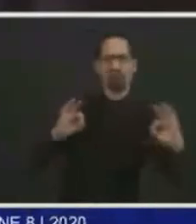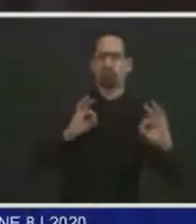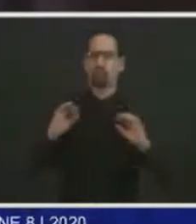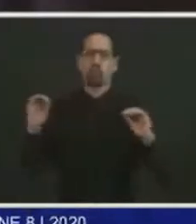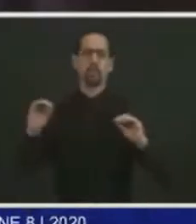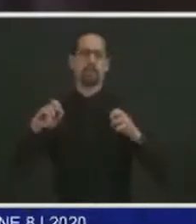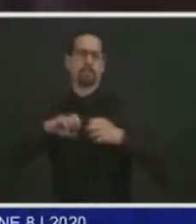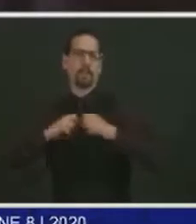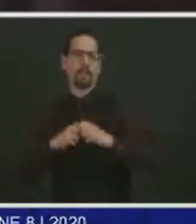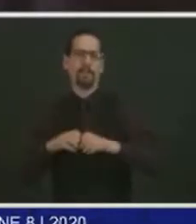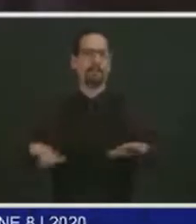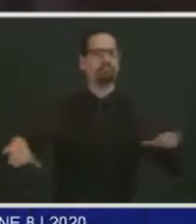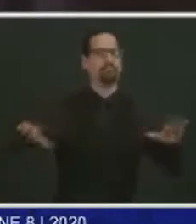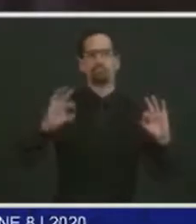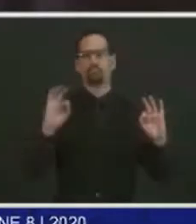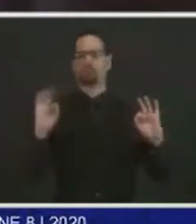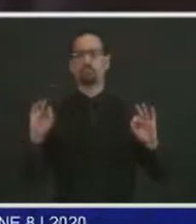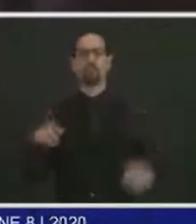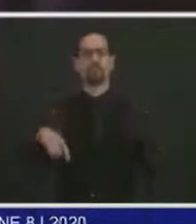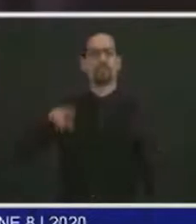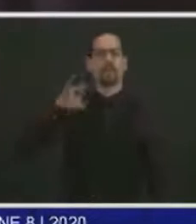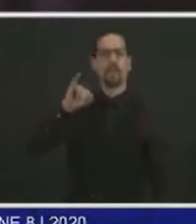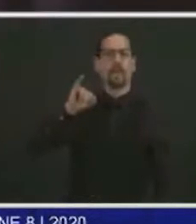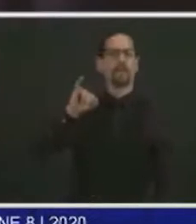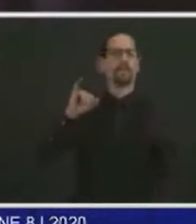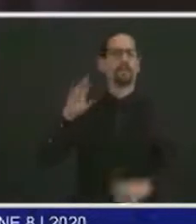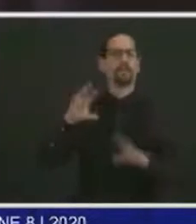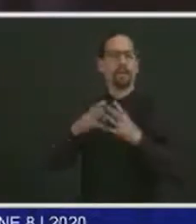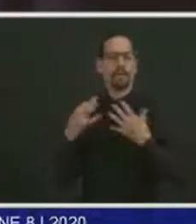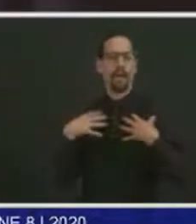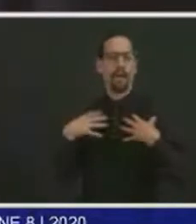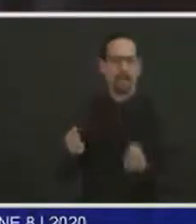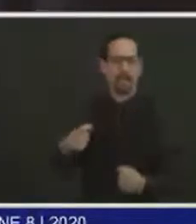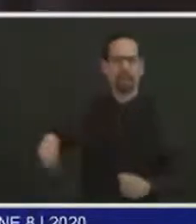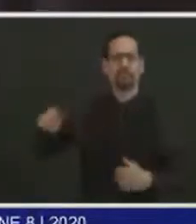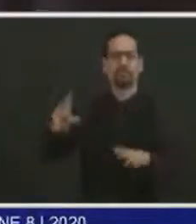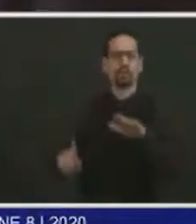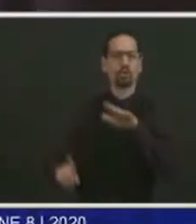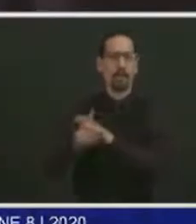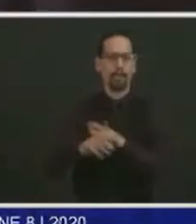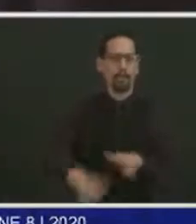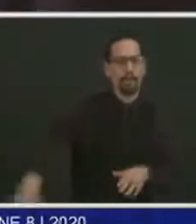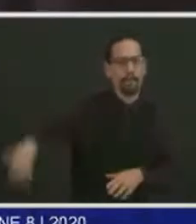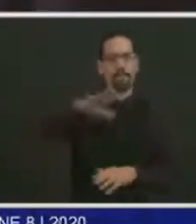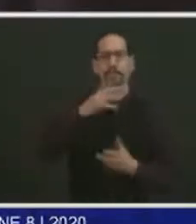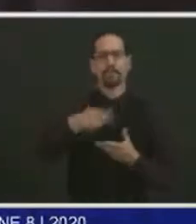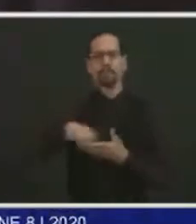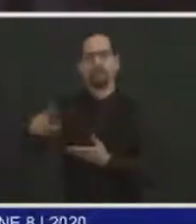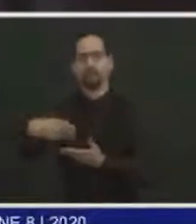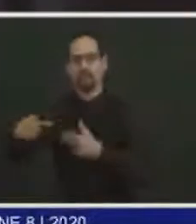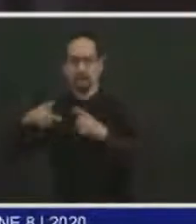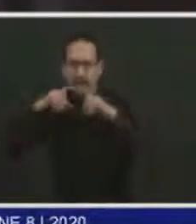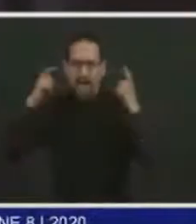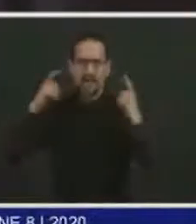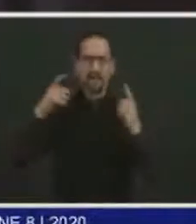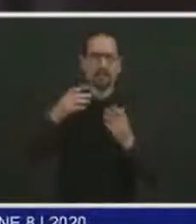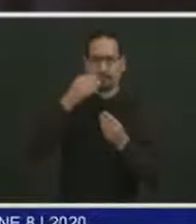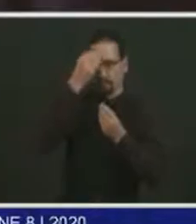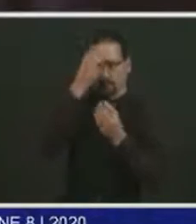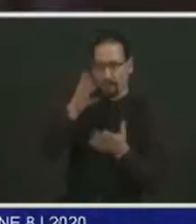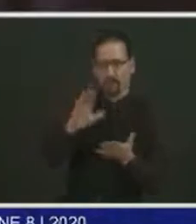and Saturday, providing resources and support, including distributing 5,000 masks,